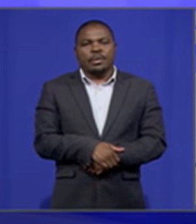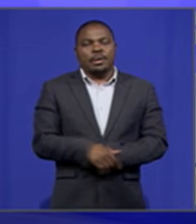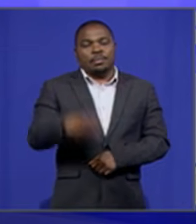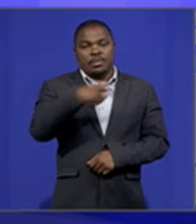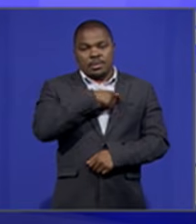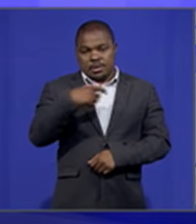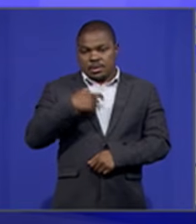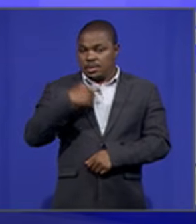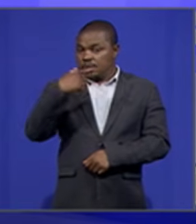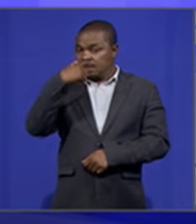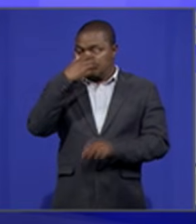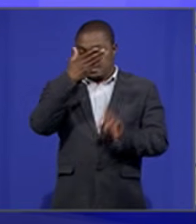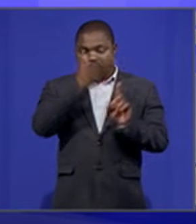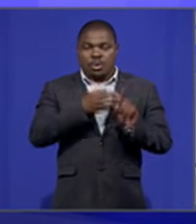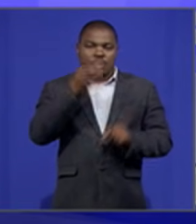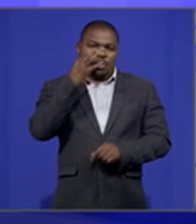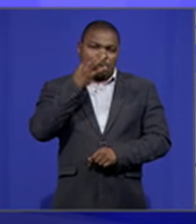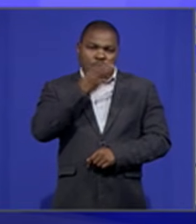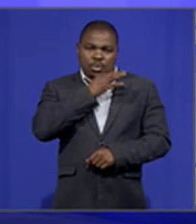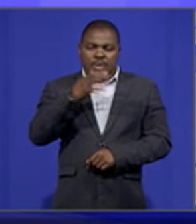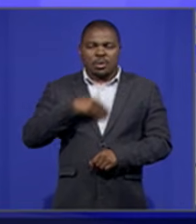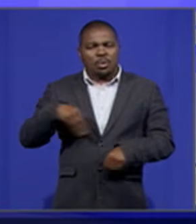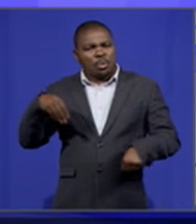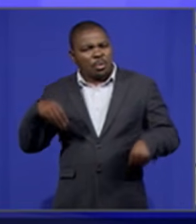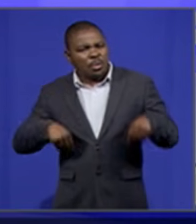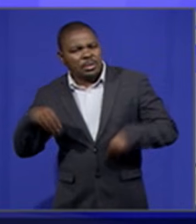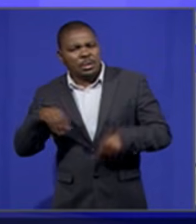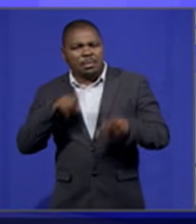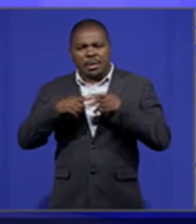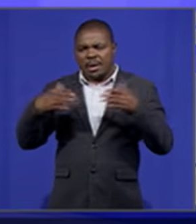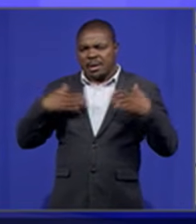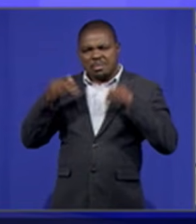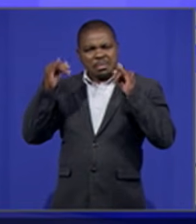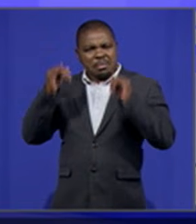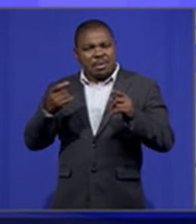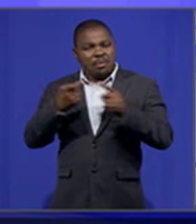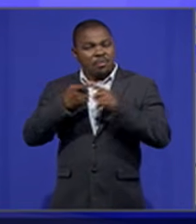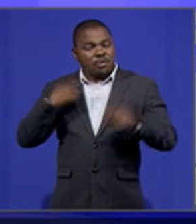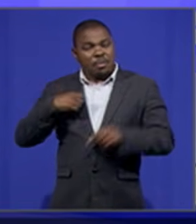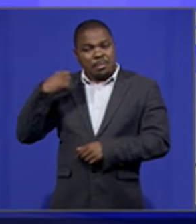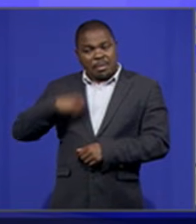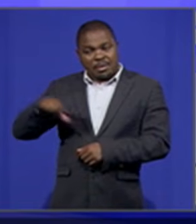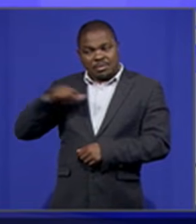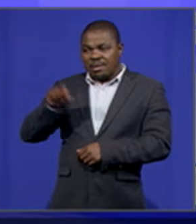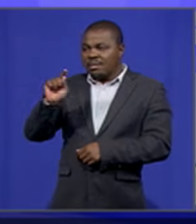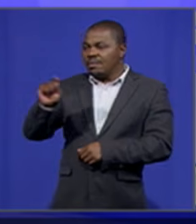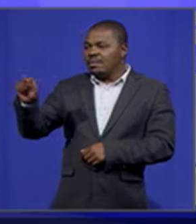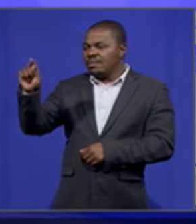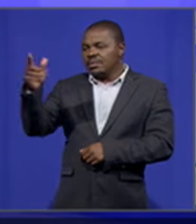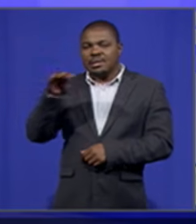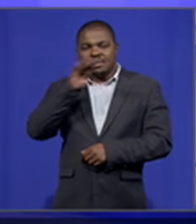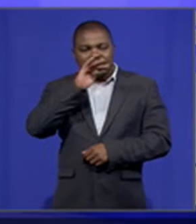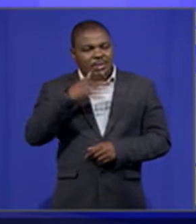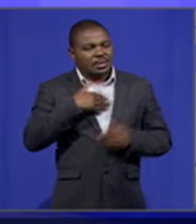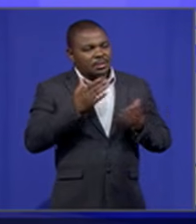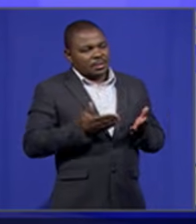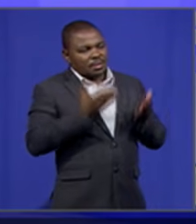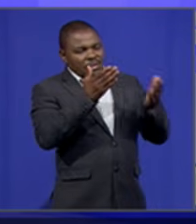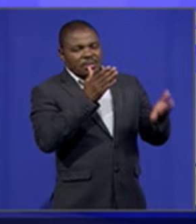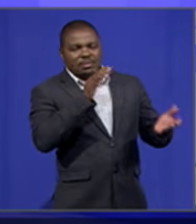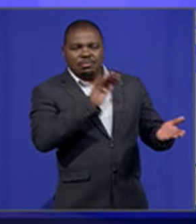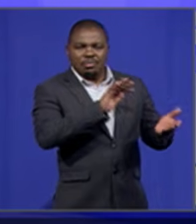Mopresidente Cyril Ramaphosa o re bomenetša le go hloka taolo ka mebasepaleng ya selegae di ama gampe ka boya ditirelo le go hloka tshepo go